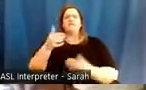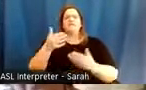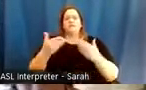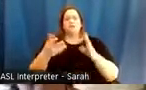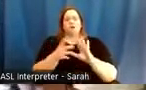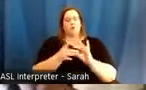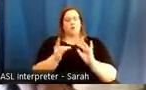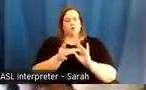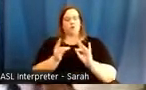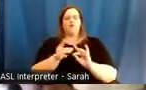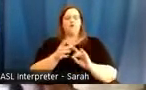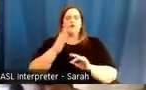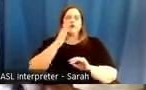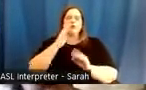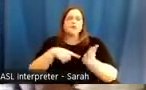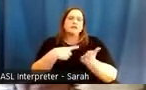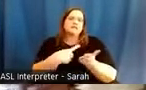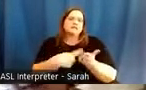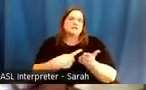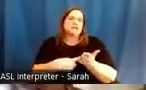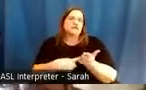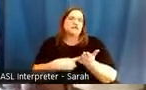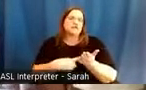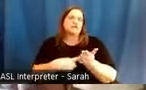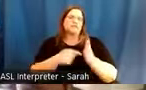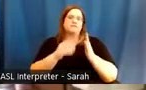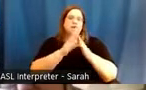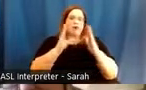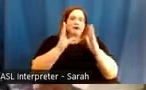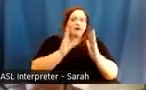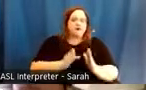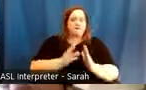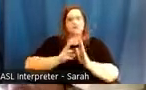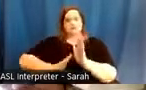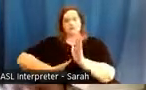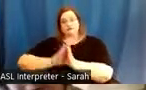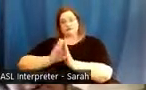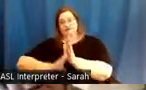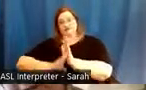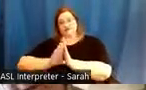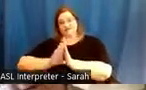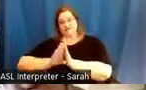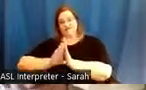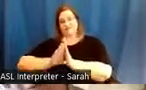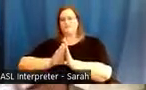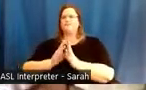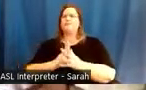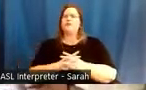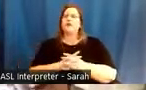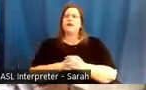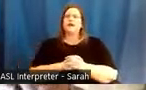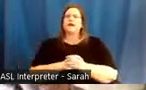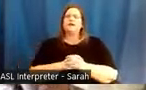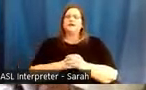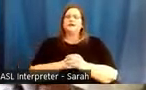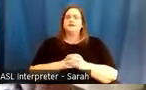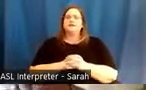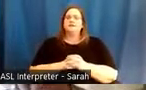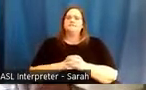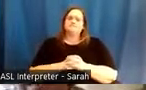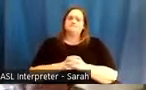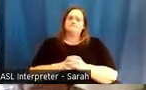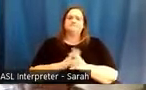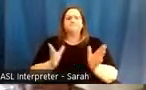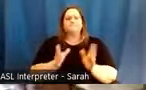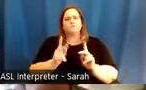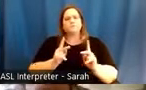was, you know, this discussion about housing and development, you know, I really encourage people to stop